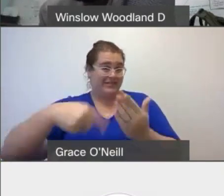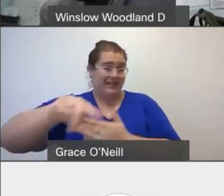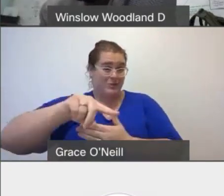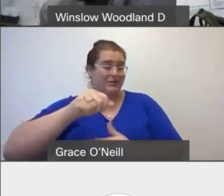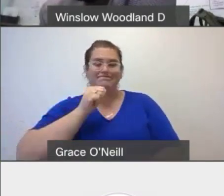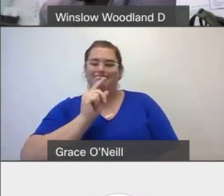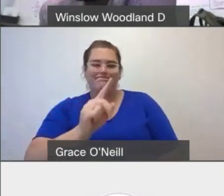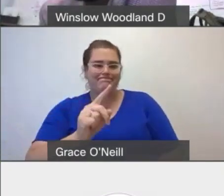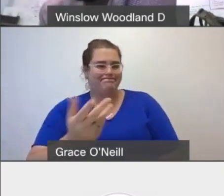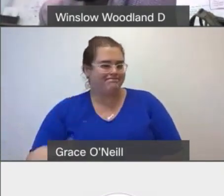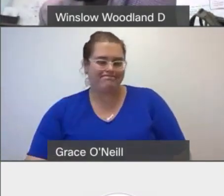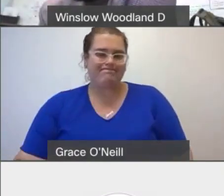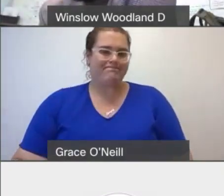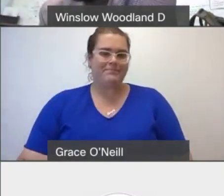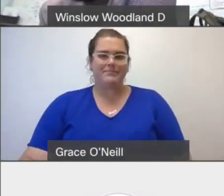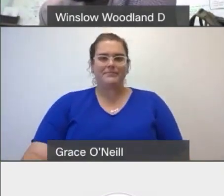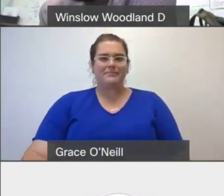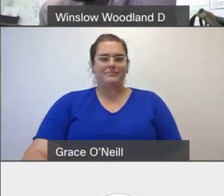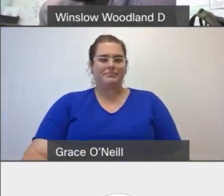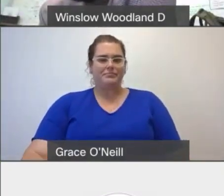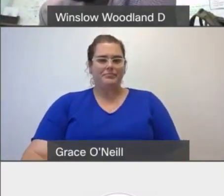And as I've said,